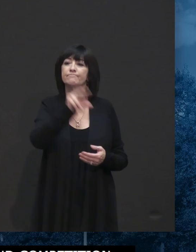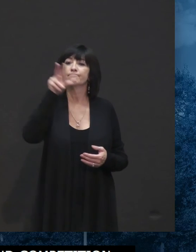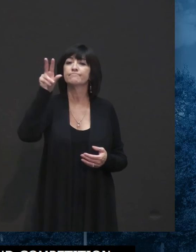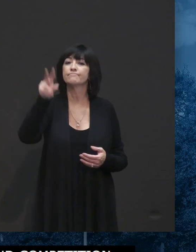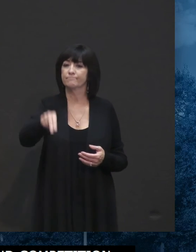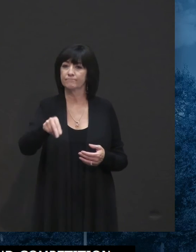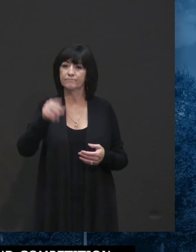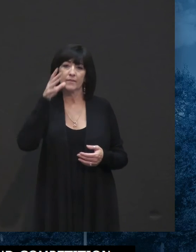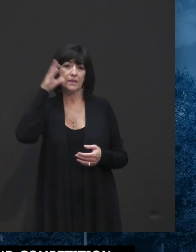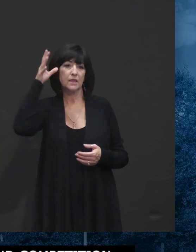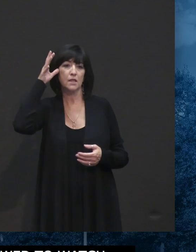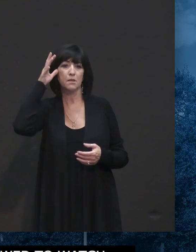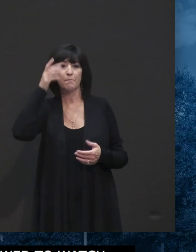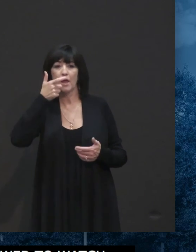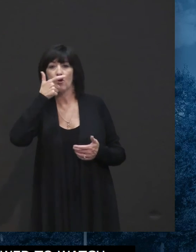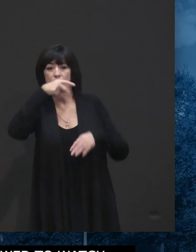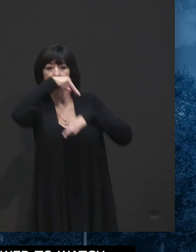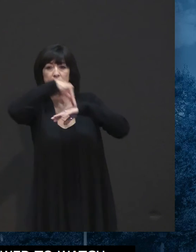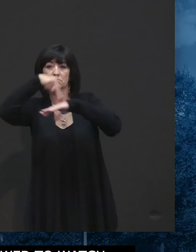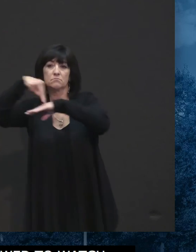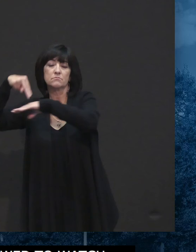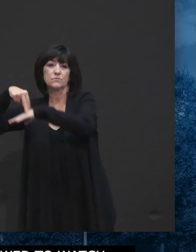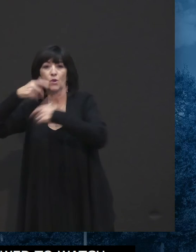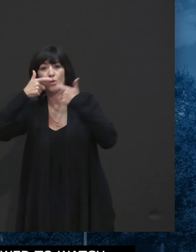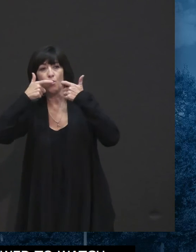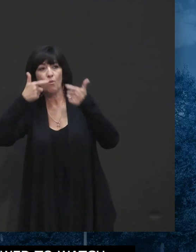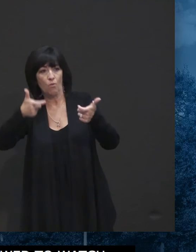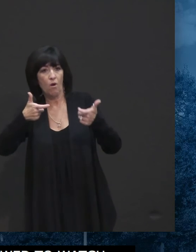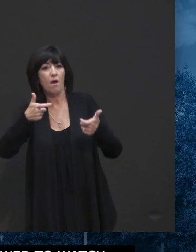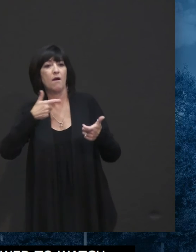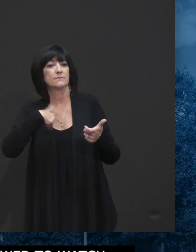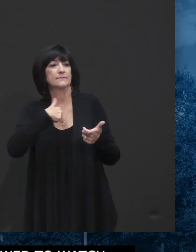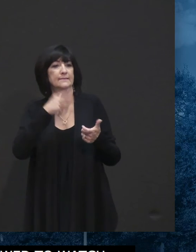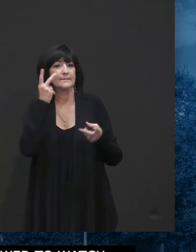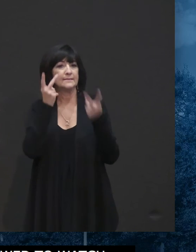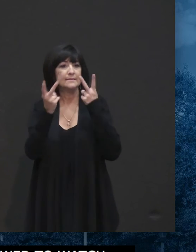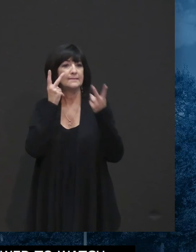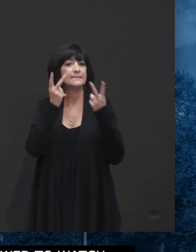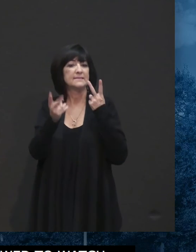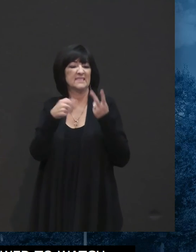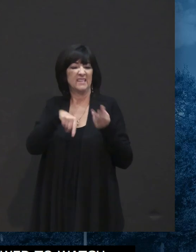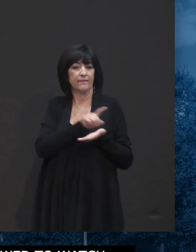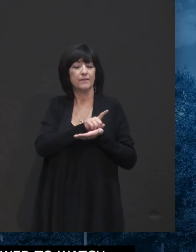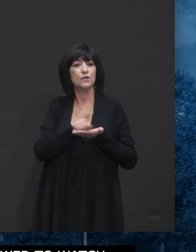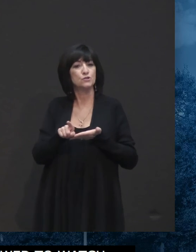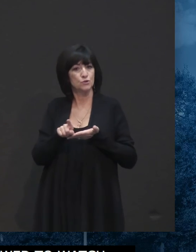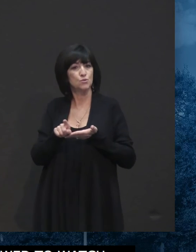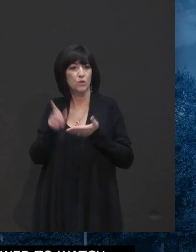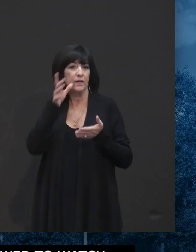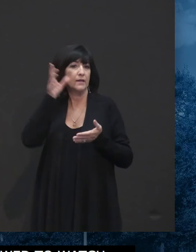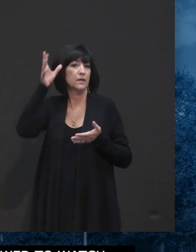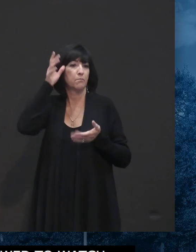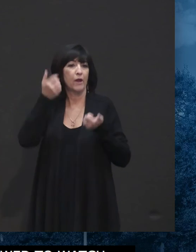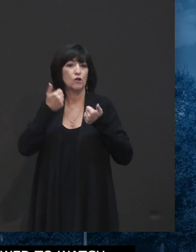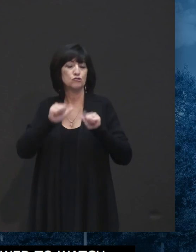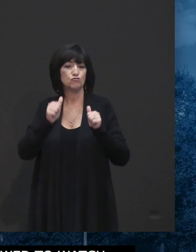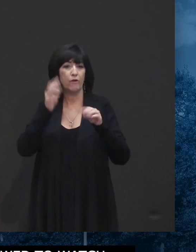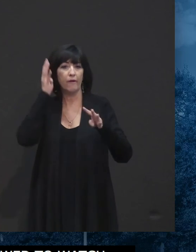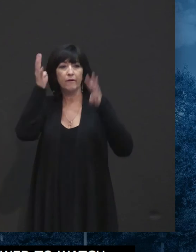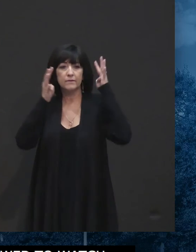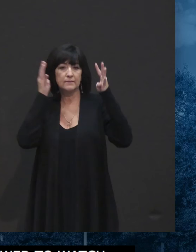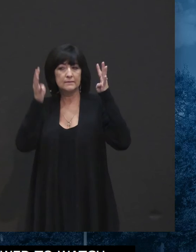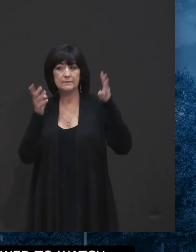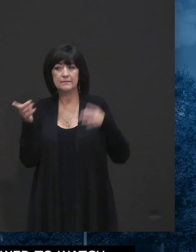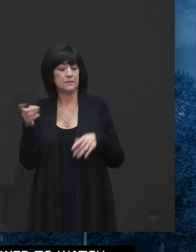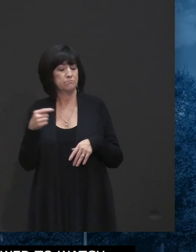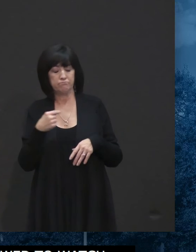the action. What was Governor Carney's and DPH's reaction to what they saw this week? Well, I didn't personally see people standing